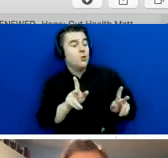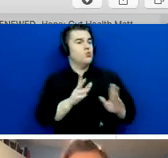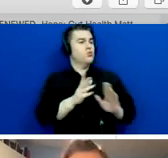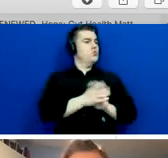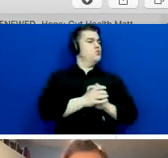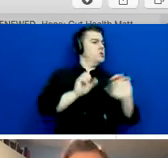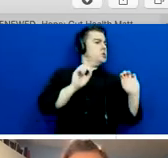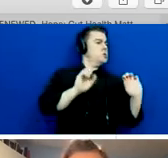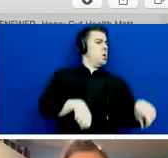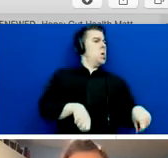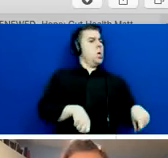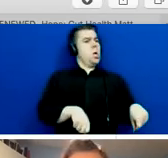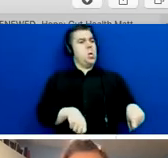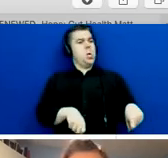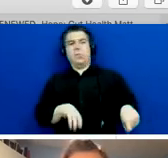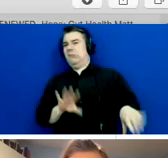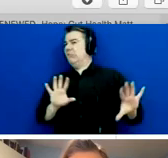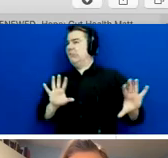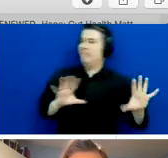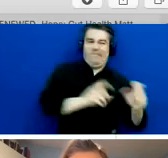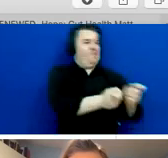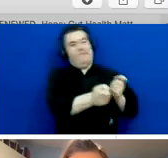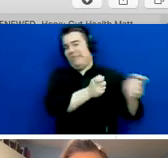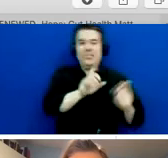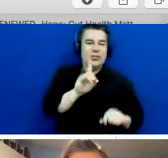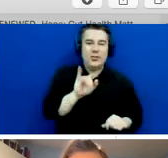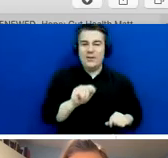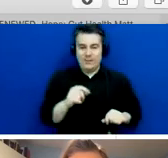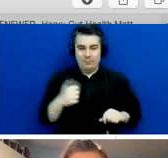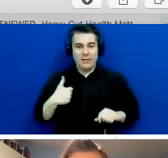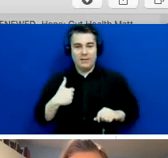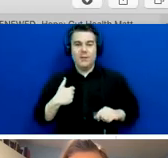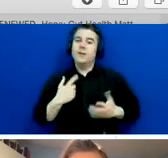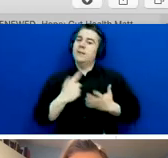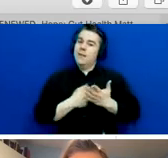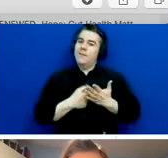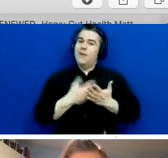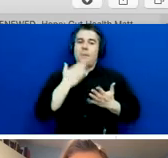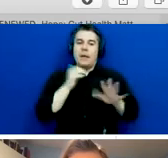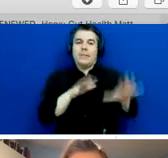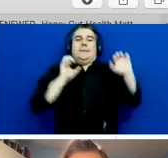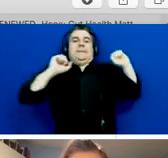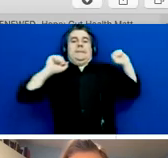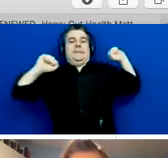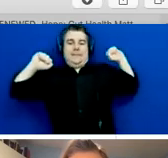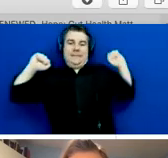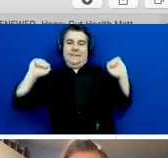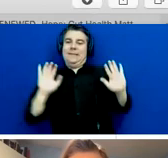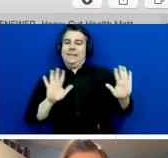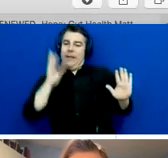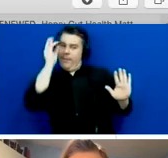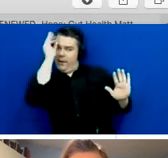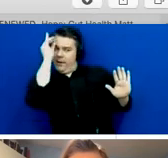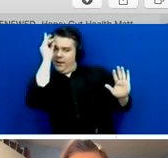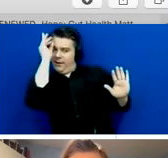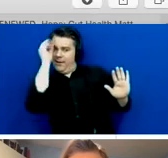done, I'm ready to grab a hold and do it, which is sometimes not a good thing. Sometimes it takes, well, let's think this through a little bit. And that's what